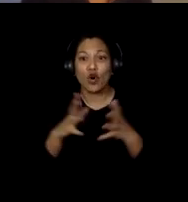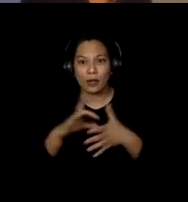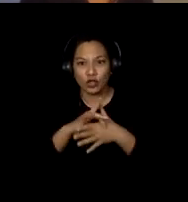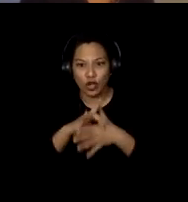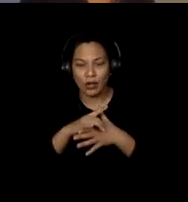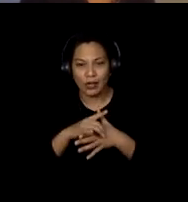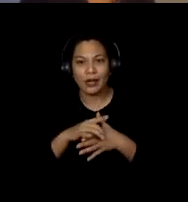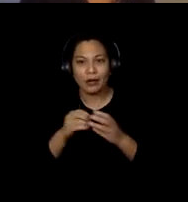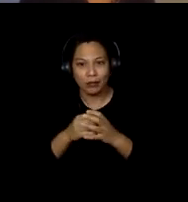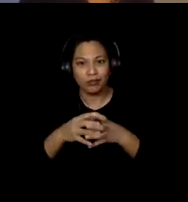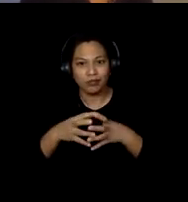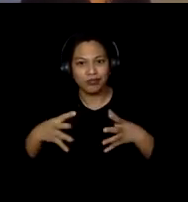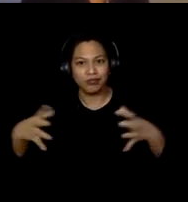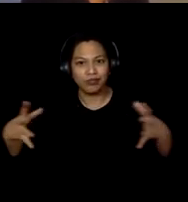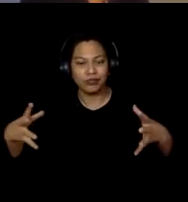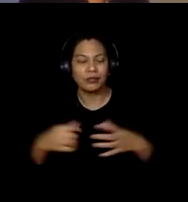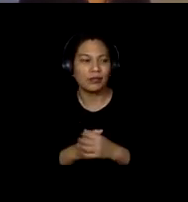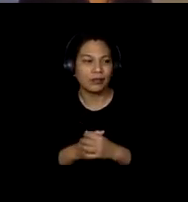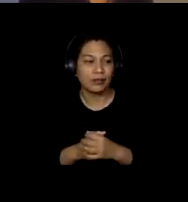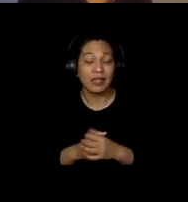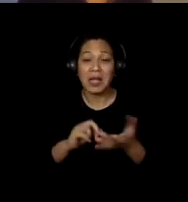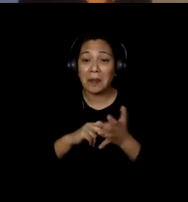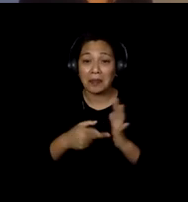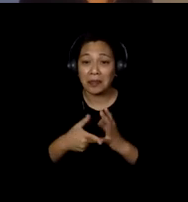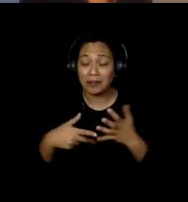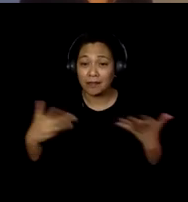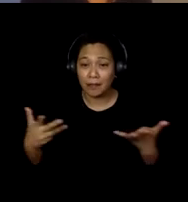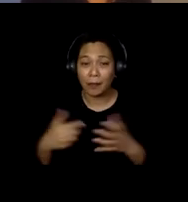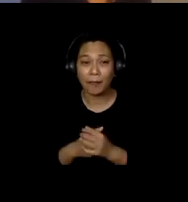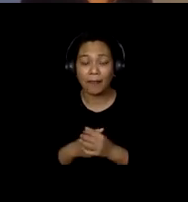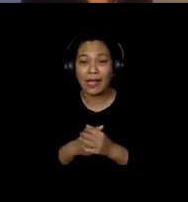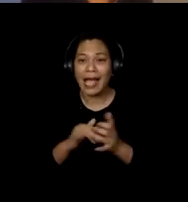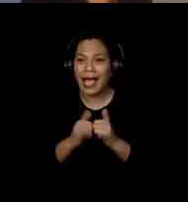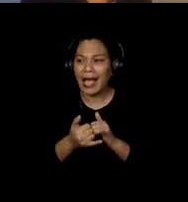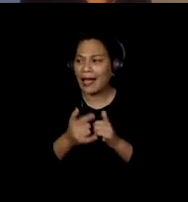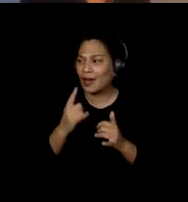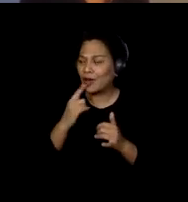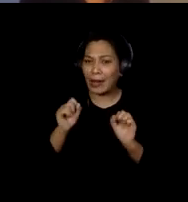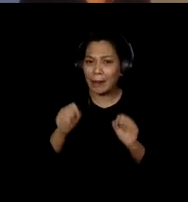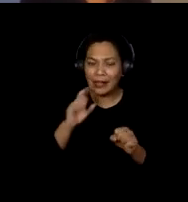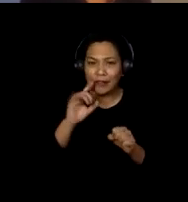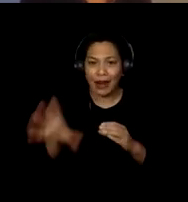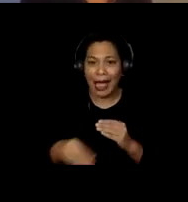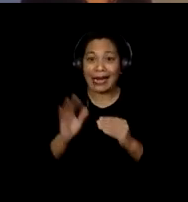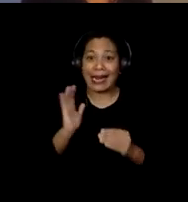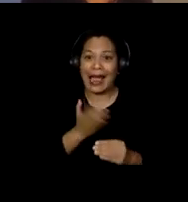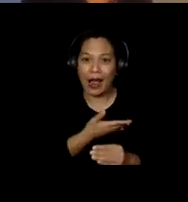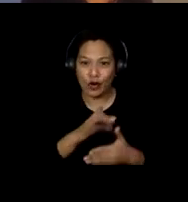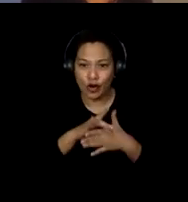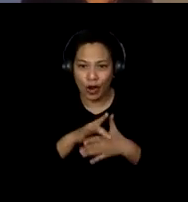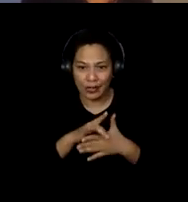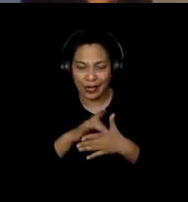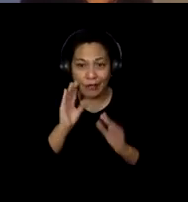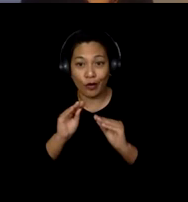grow exponentially. So what that means is that our ability to surface our own content within that world is even more